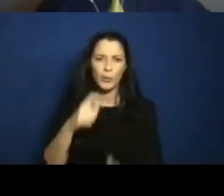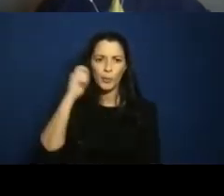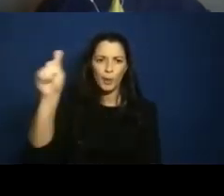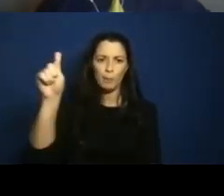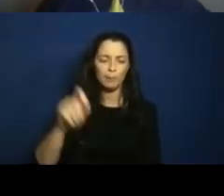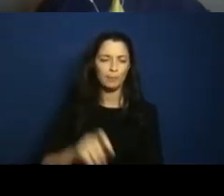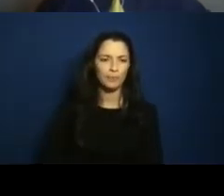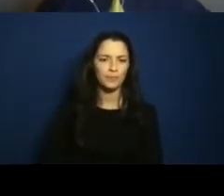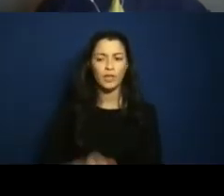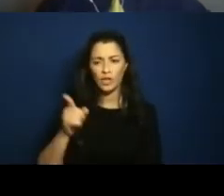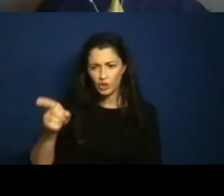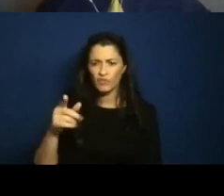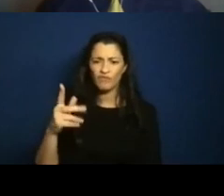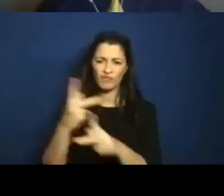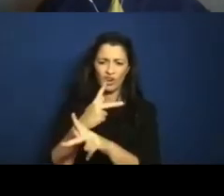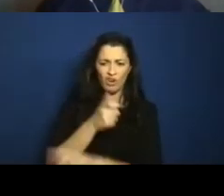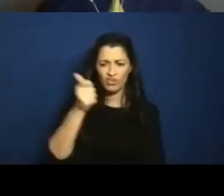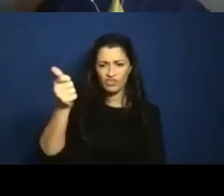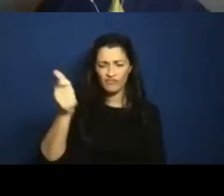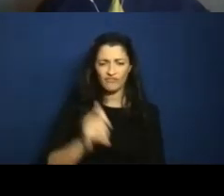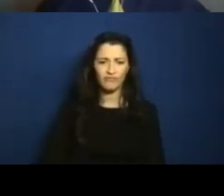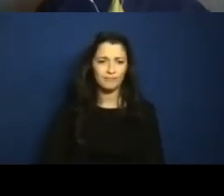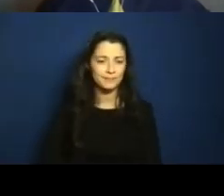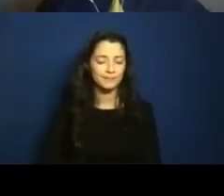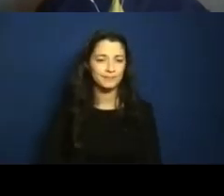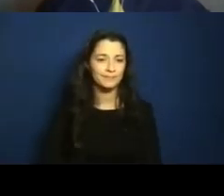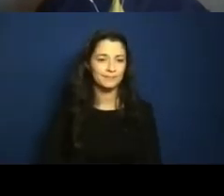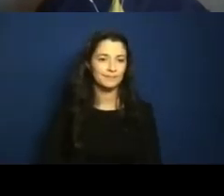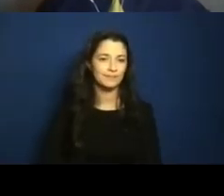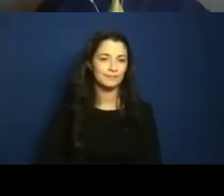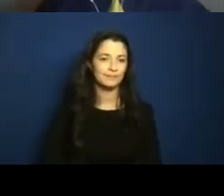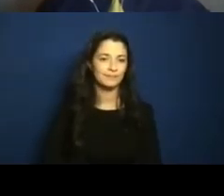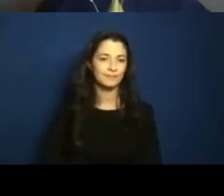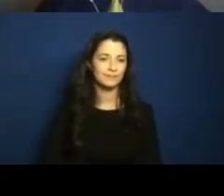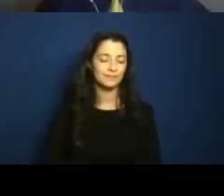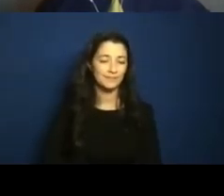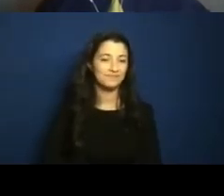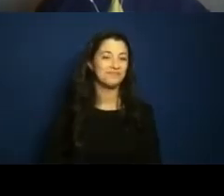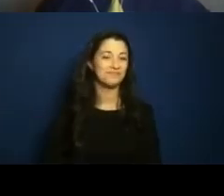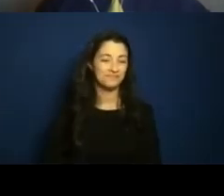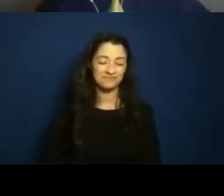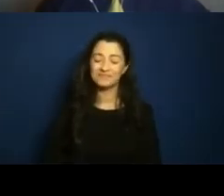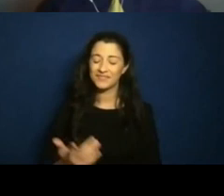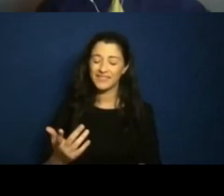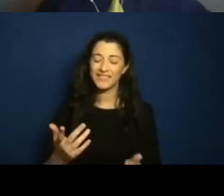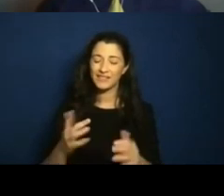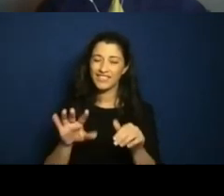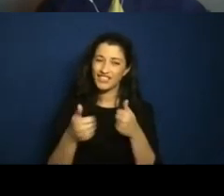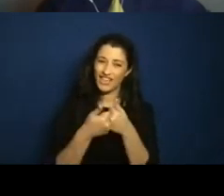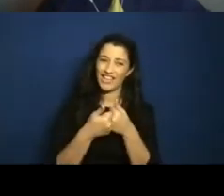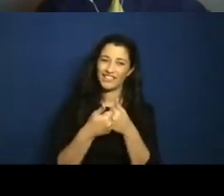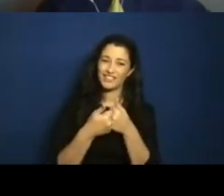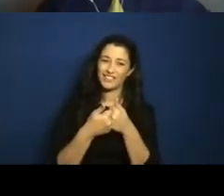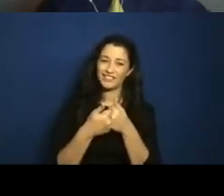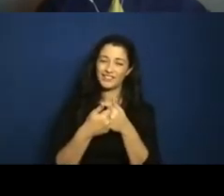just something you're gonna have to deal with on your own. And it was challenging to walk into rooms